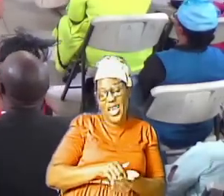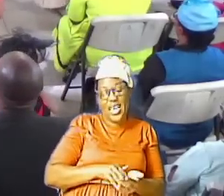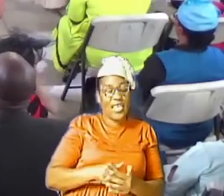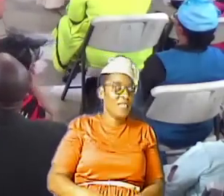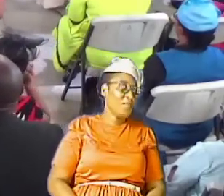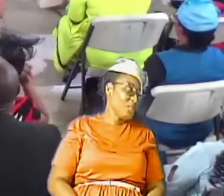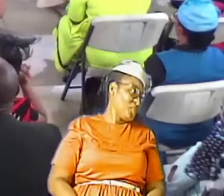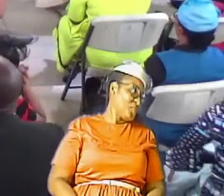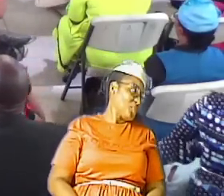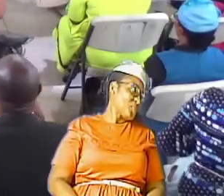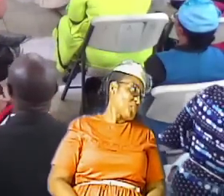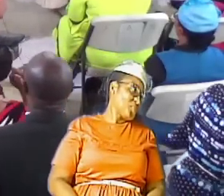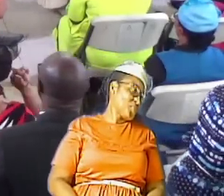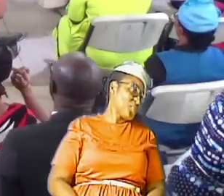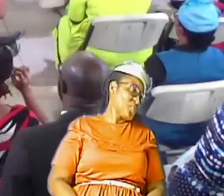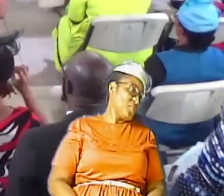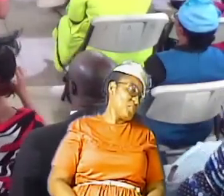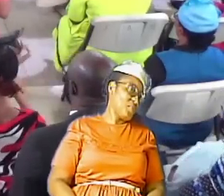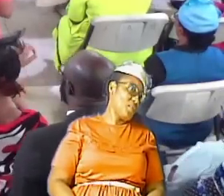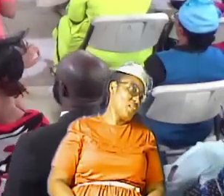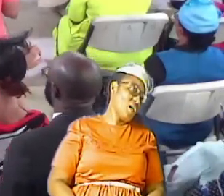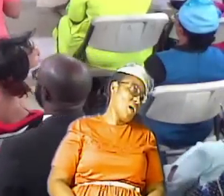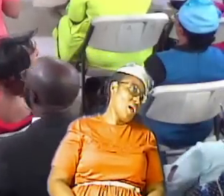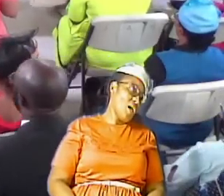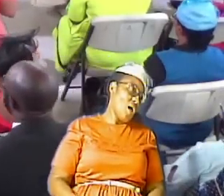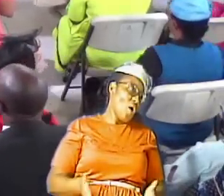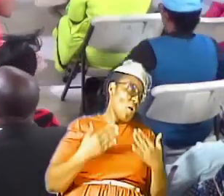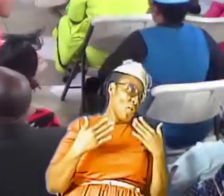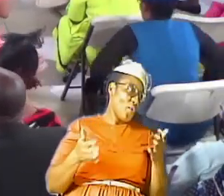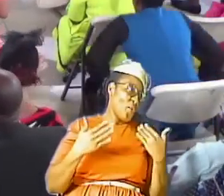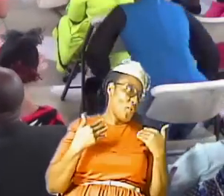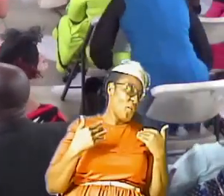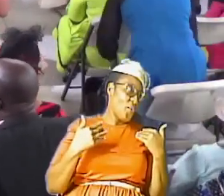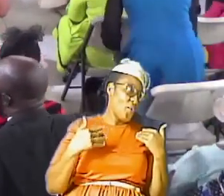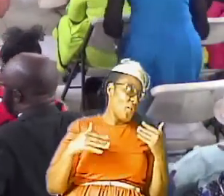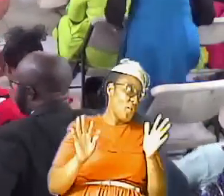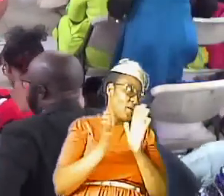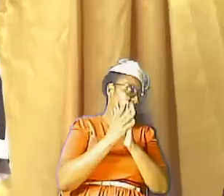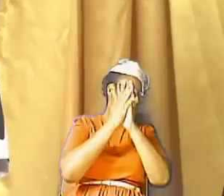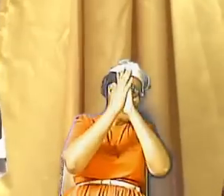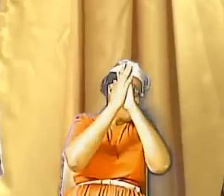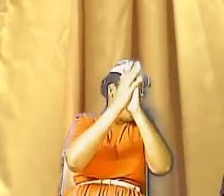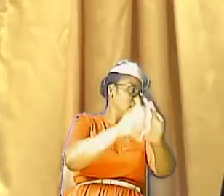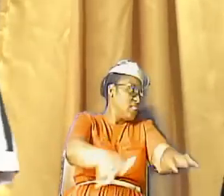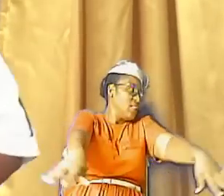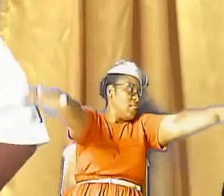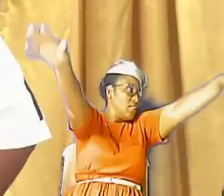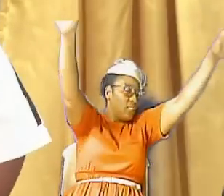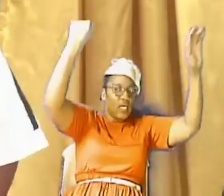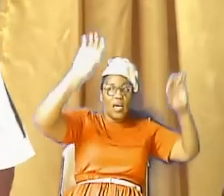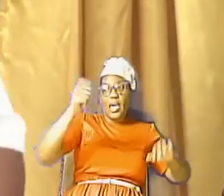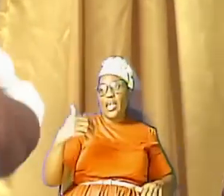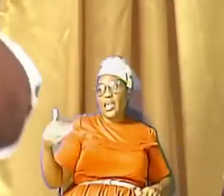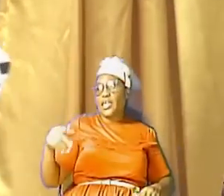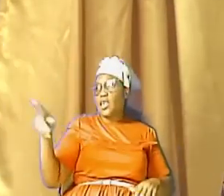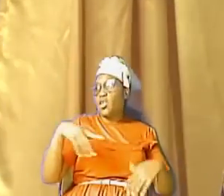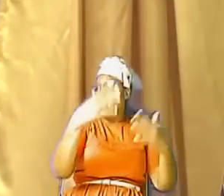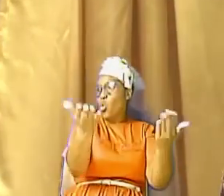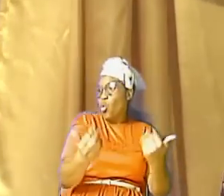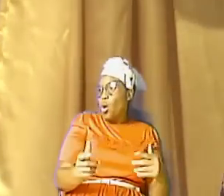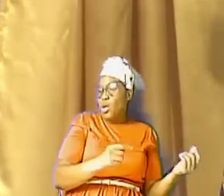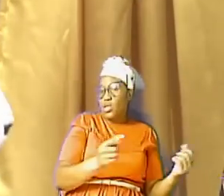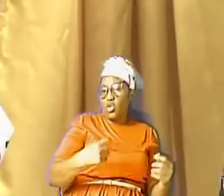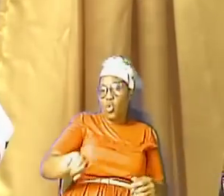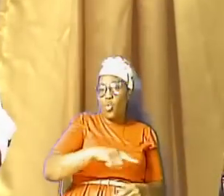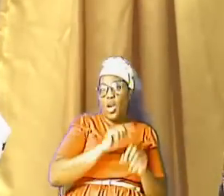want everybody to just do it in action. Musicians, saints, clap your hands, shout for joy. Anything you want to do, you're going to praise the